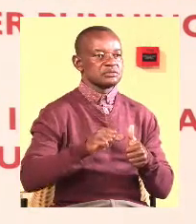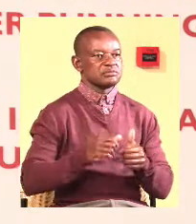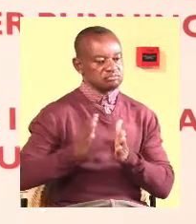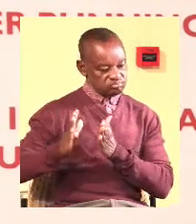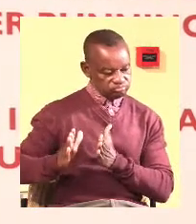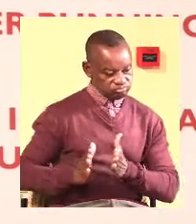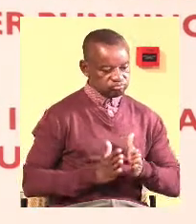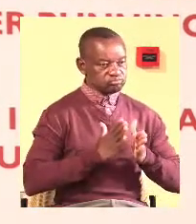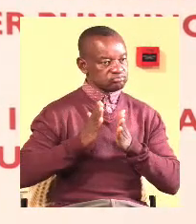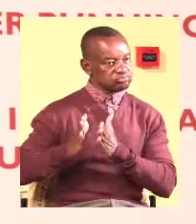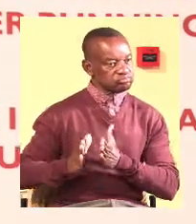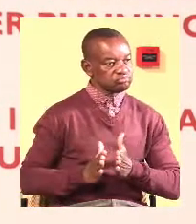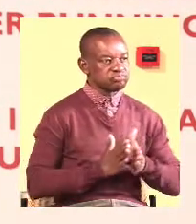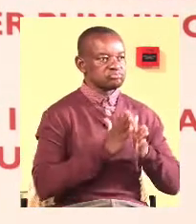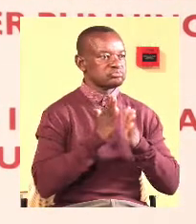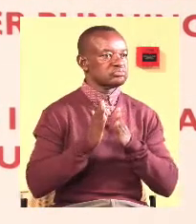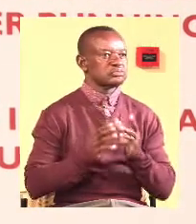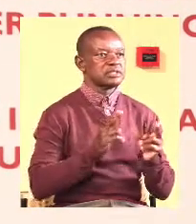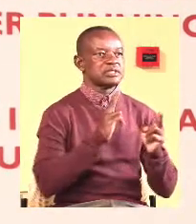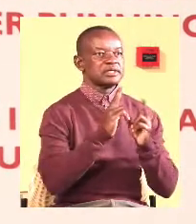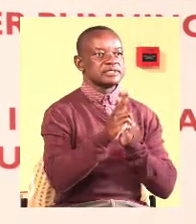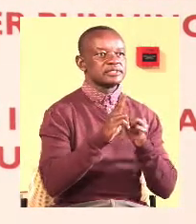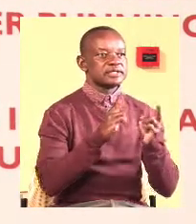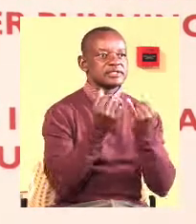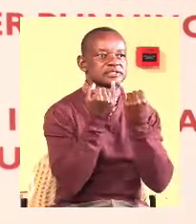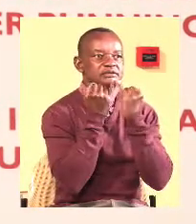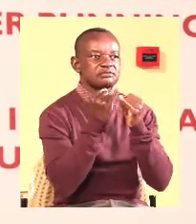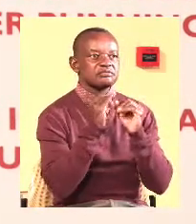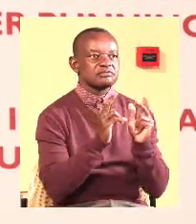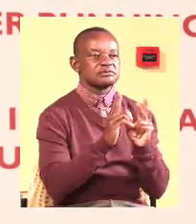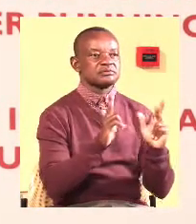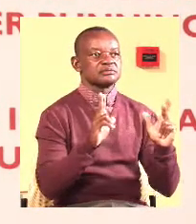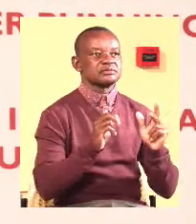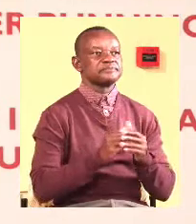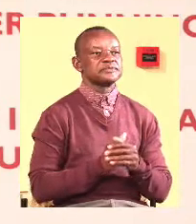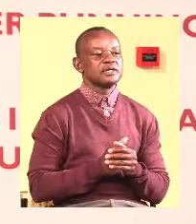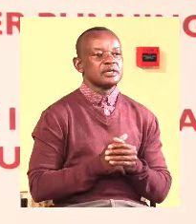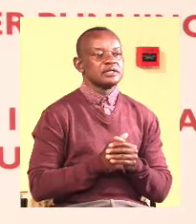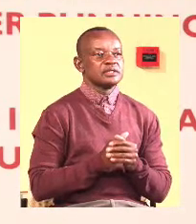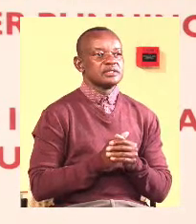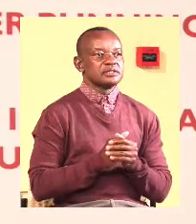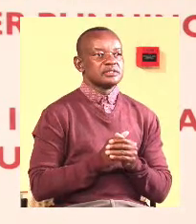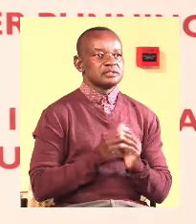is really a dynamic process